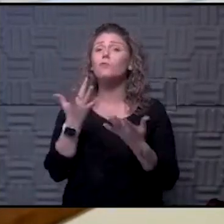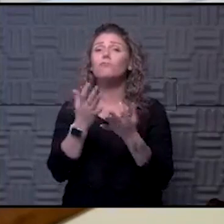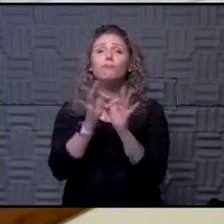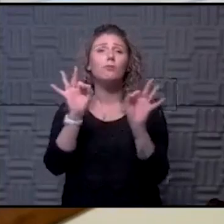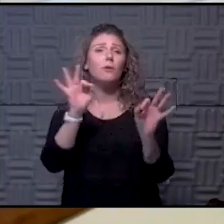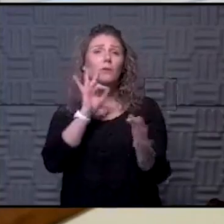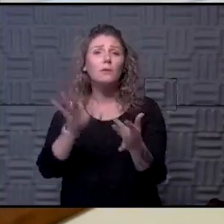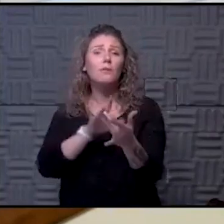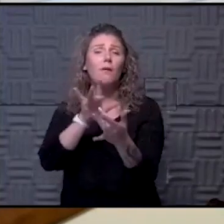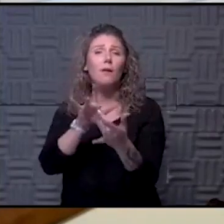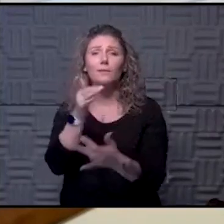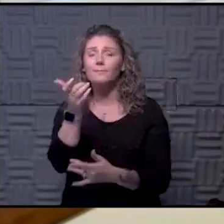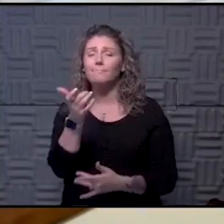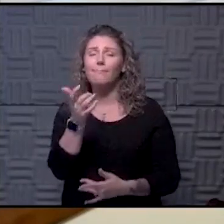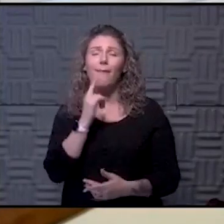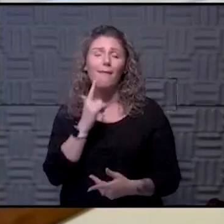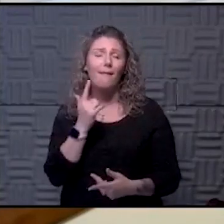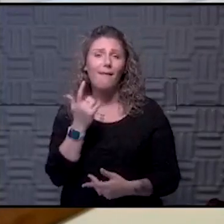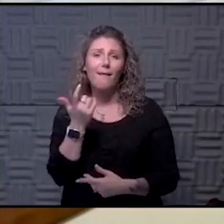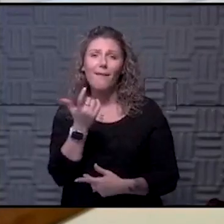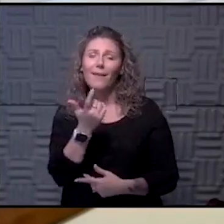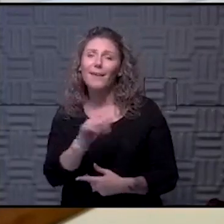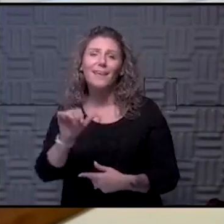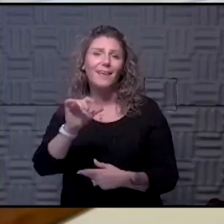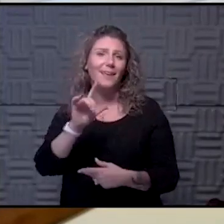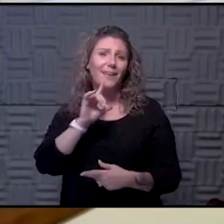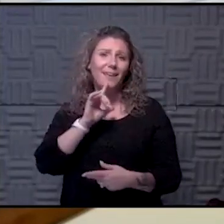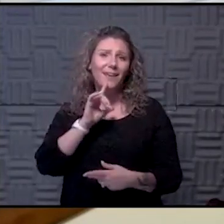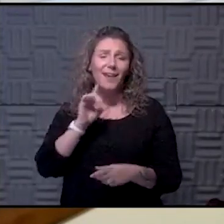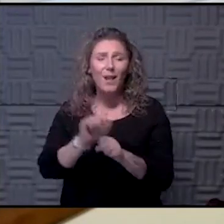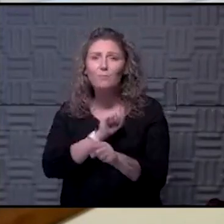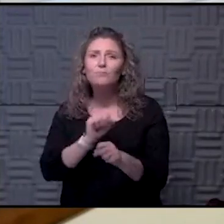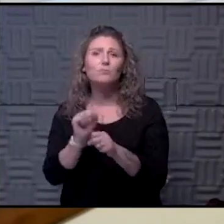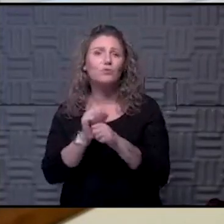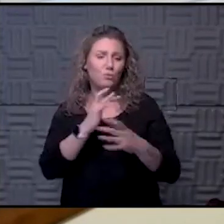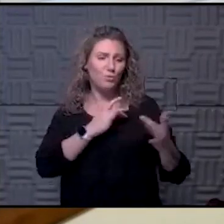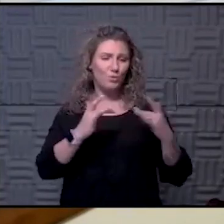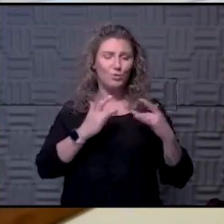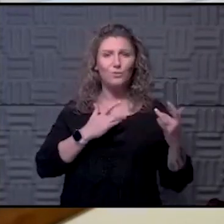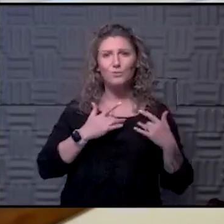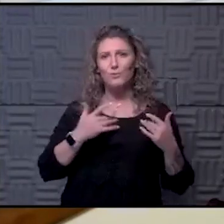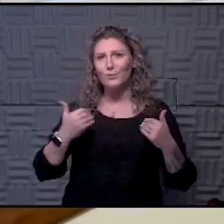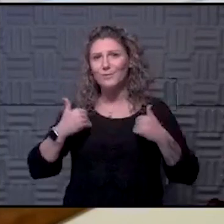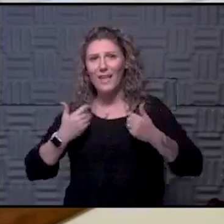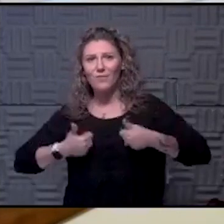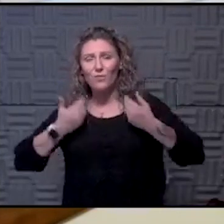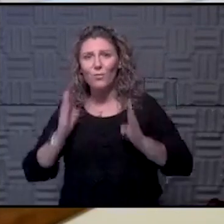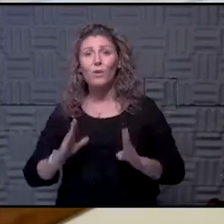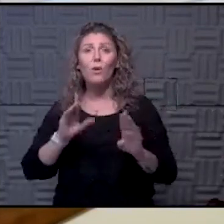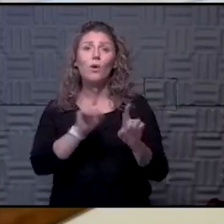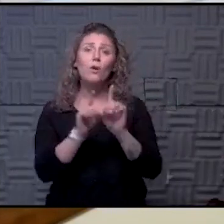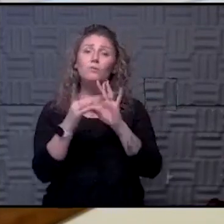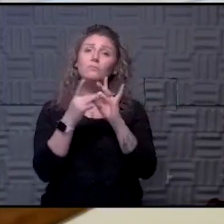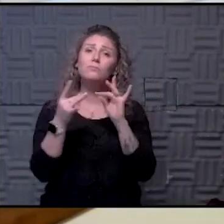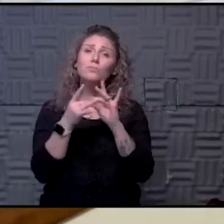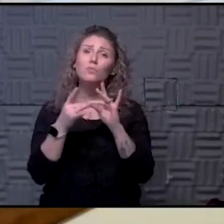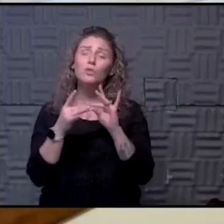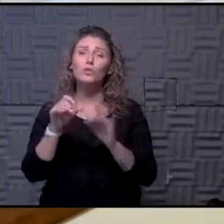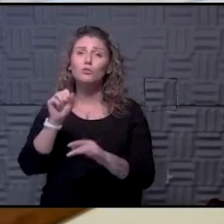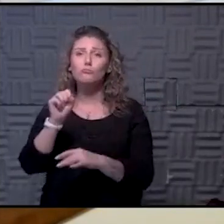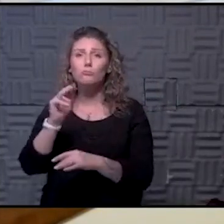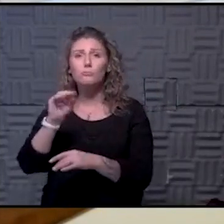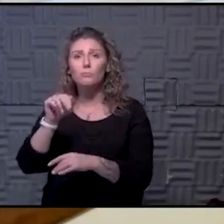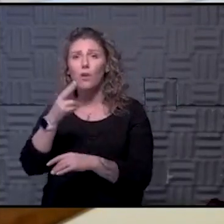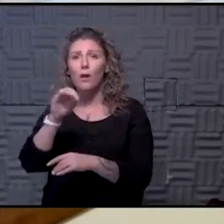to us. We can absolutely discuss any concerns that any of our residents might have. I also want to mention that Shawnee County, we do not